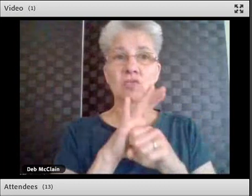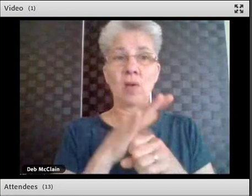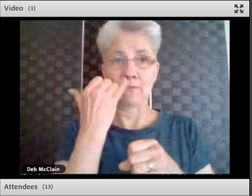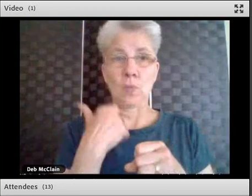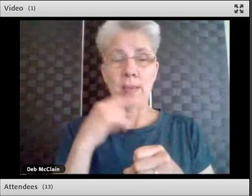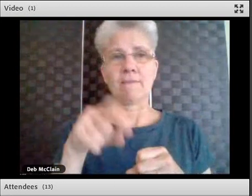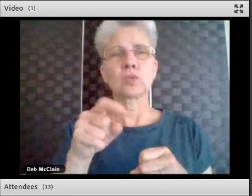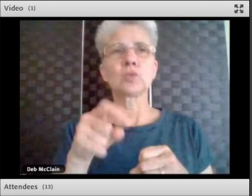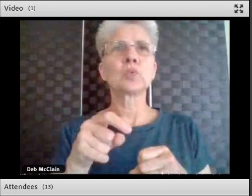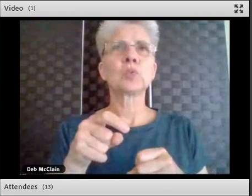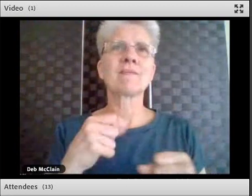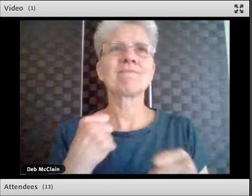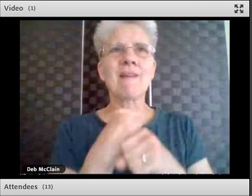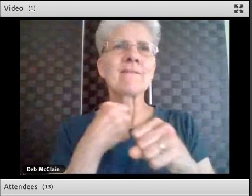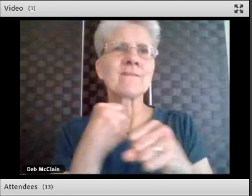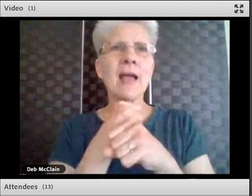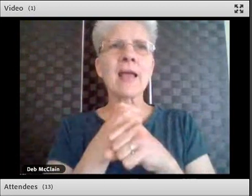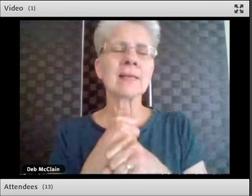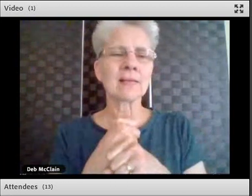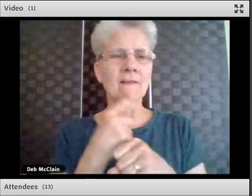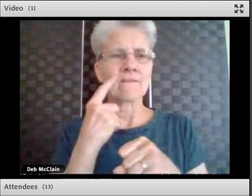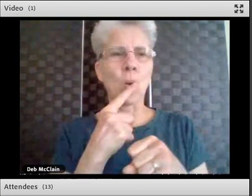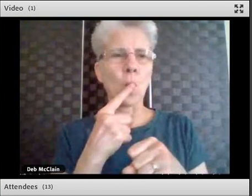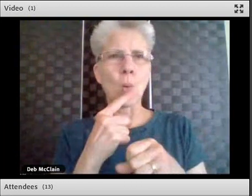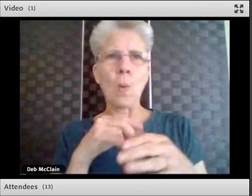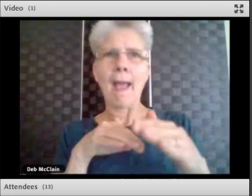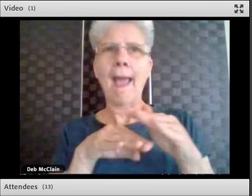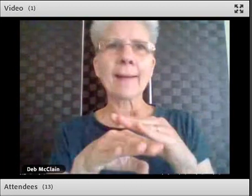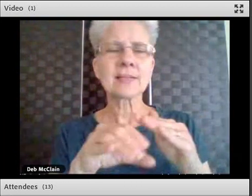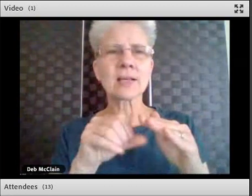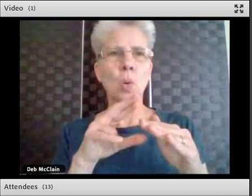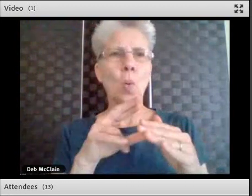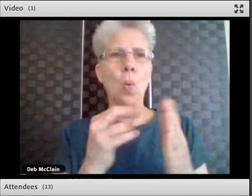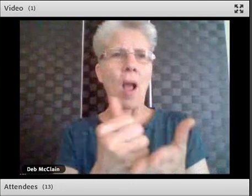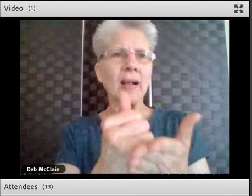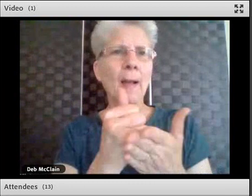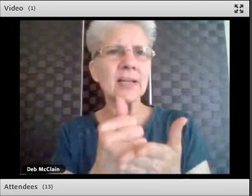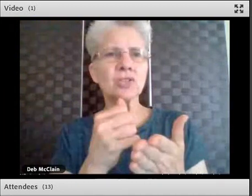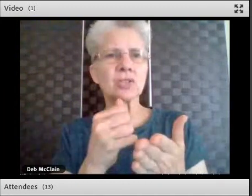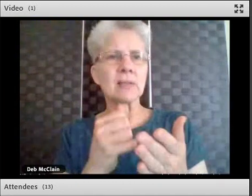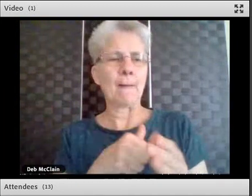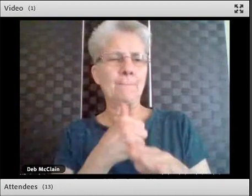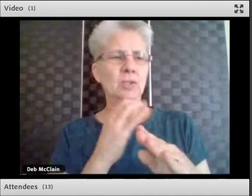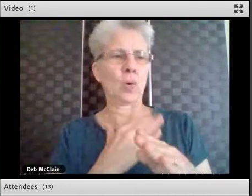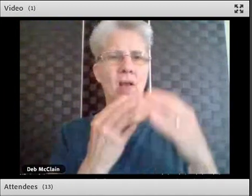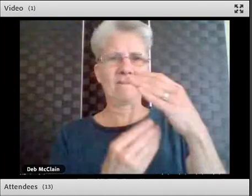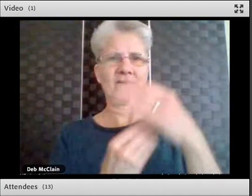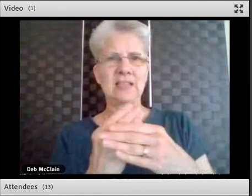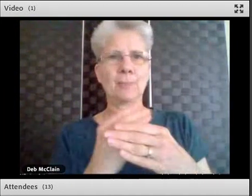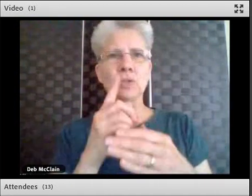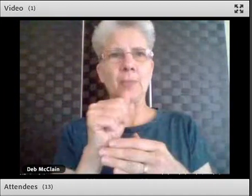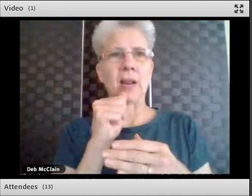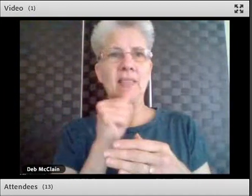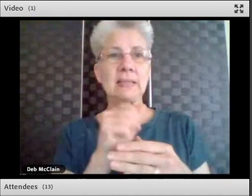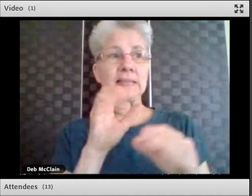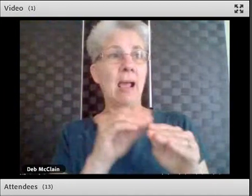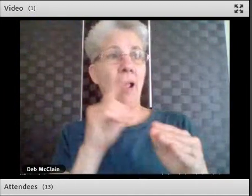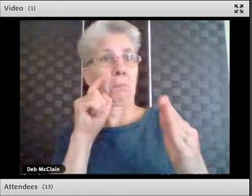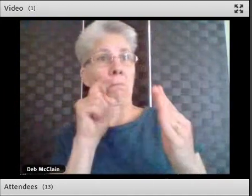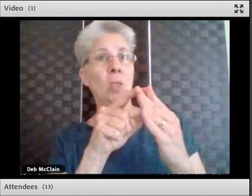to fight for access or fight for accommodation based on an invisible disability that isn't apparent to